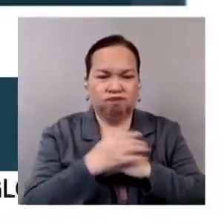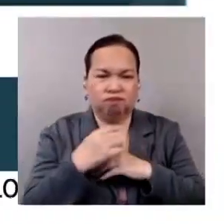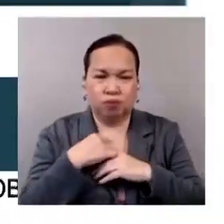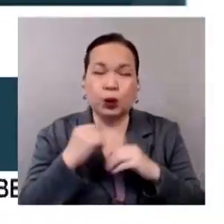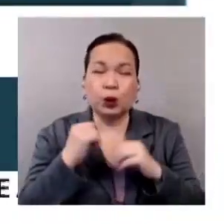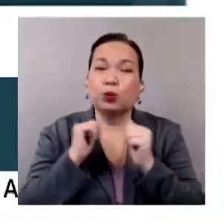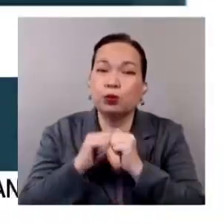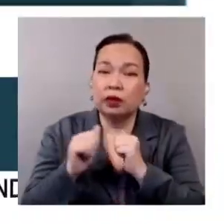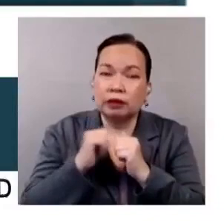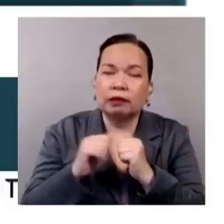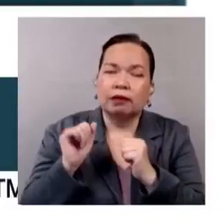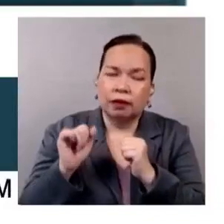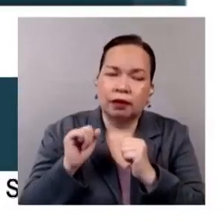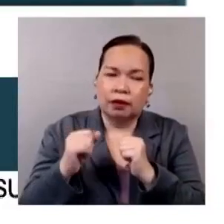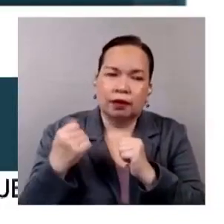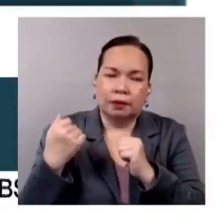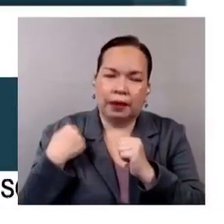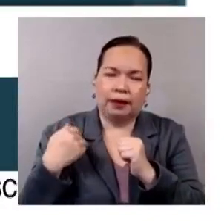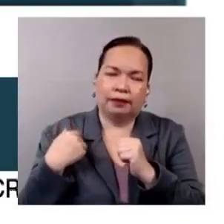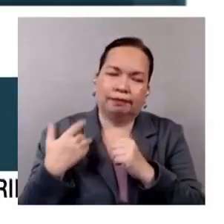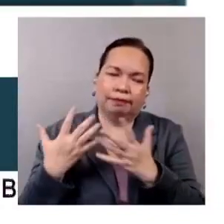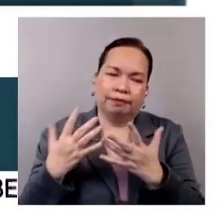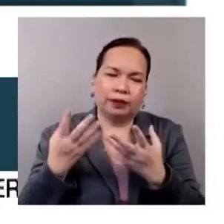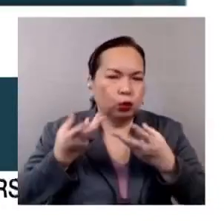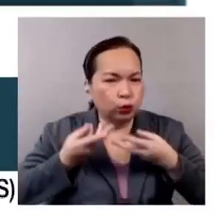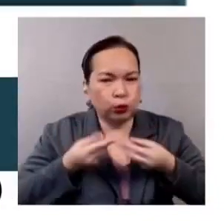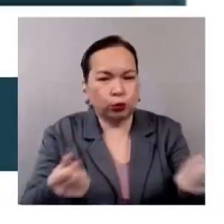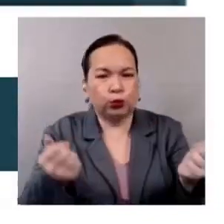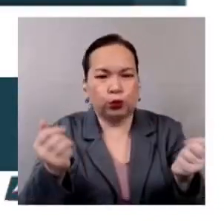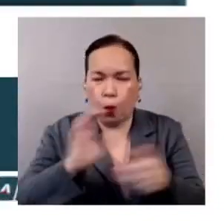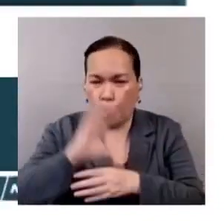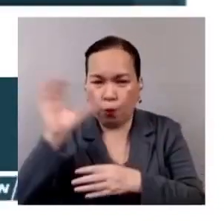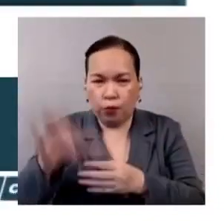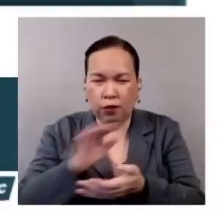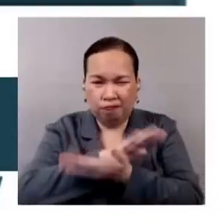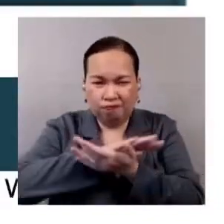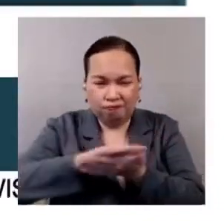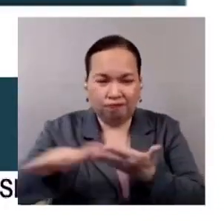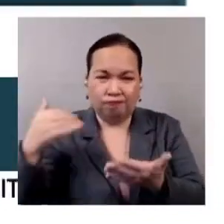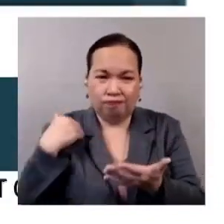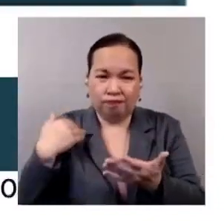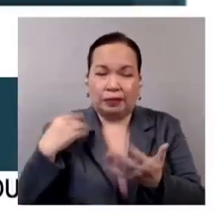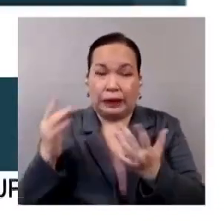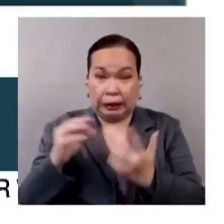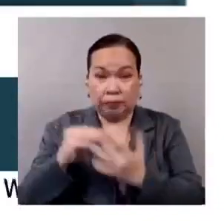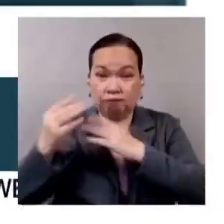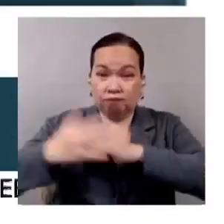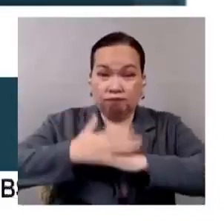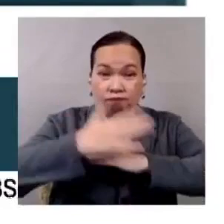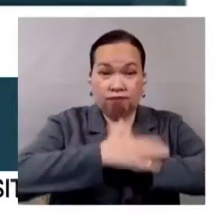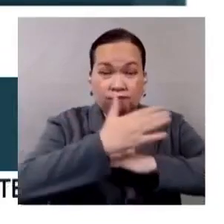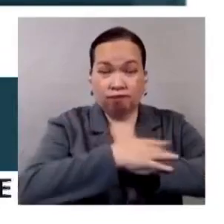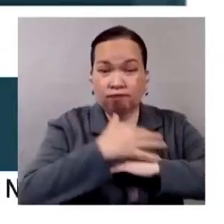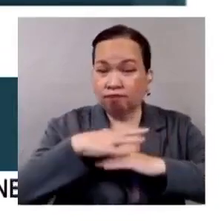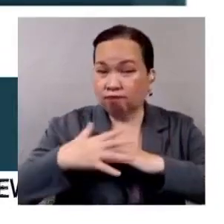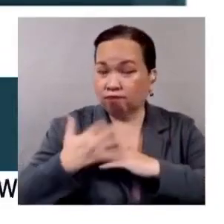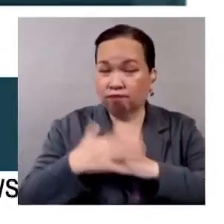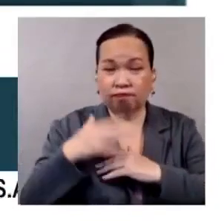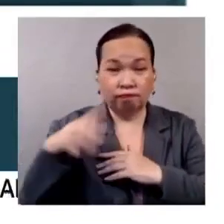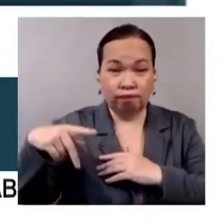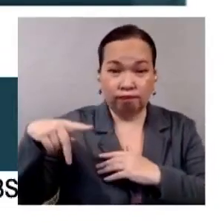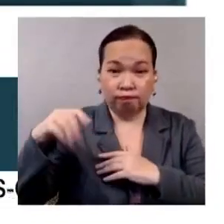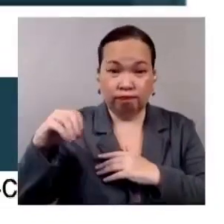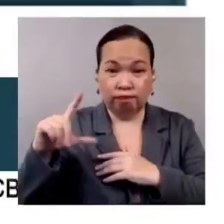yung epekto nitong oil spill dyan sa, particularly sa mga coastal areas ng bayan ng Pola. Now, Mayor Cruz,